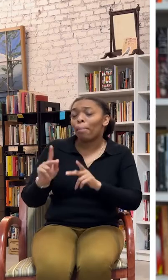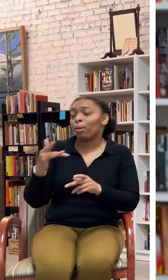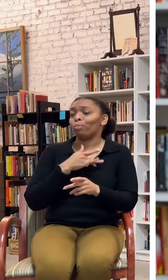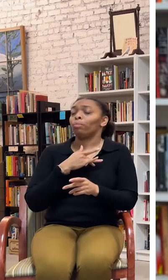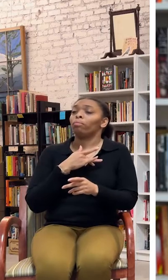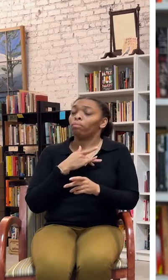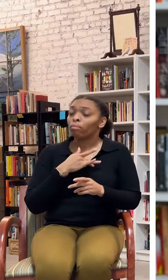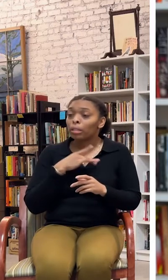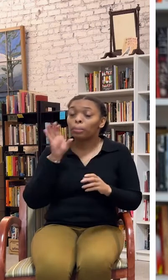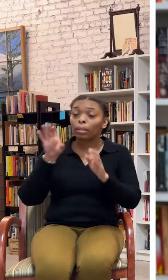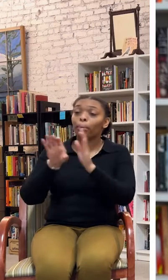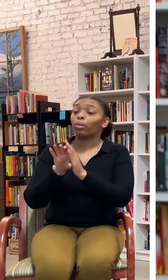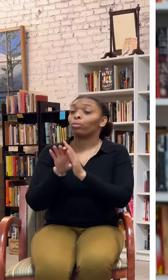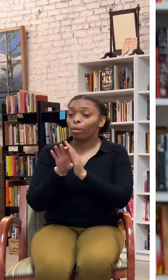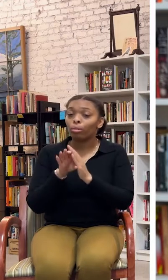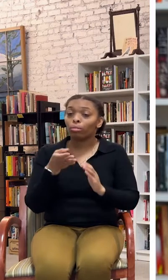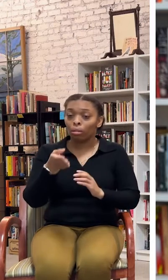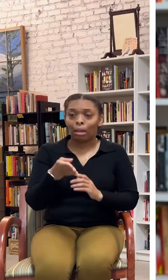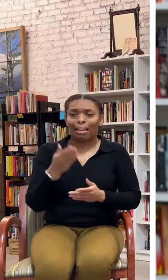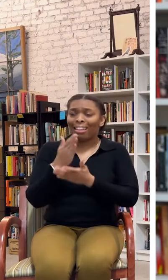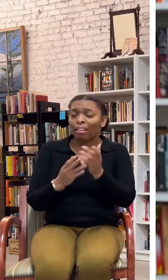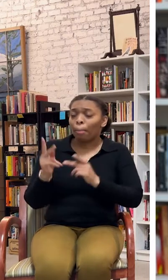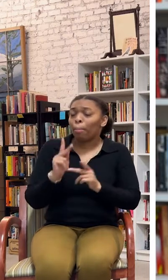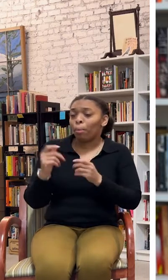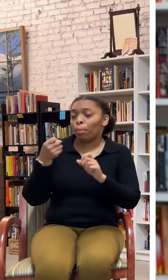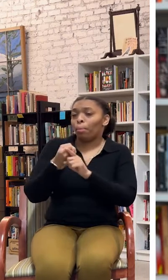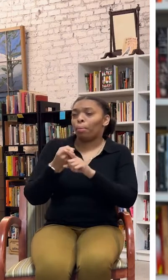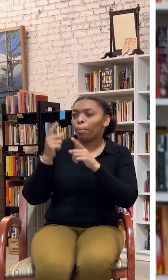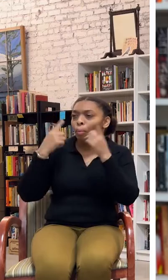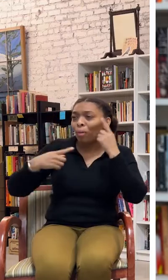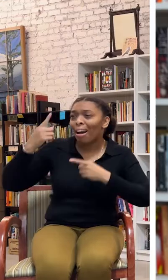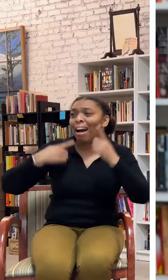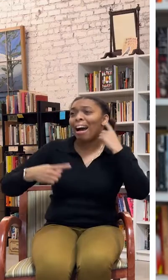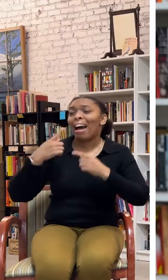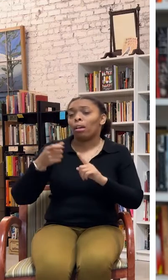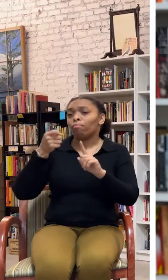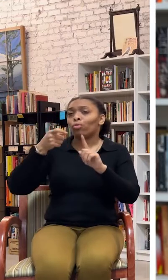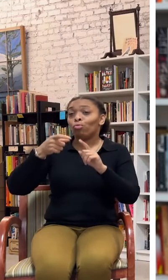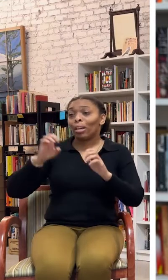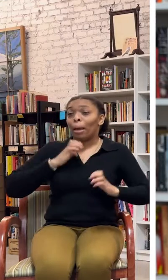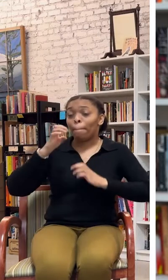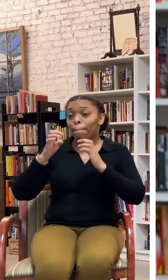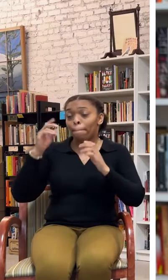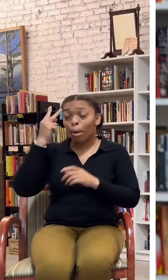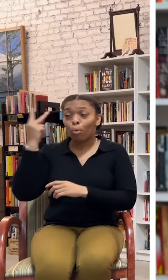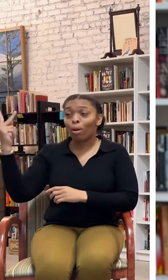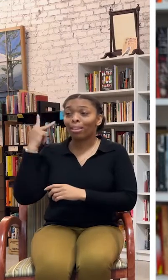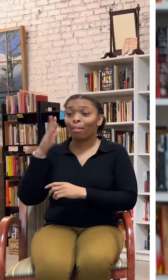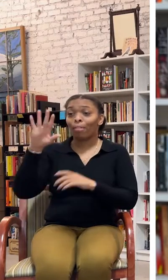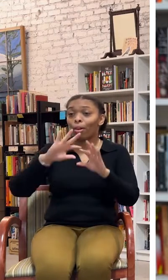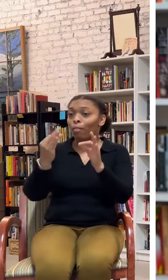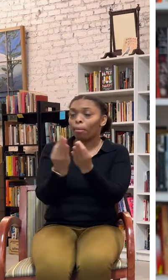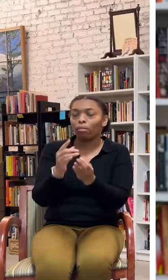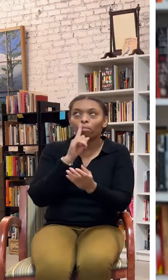been by the images. Some people have been brought to tears. People are saying how it triggered memories of their own families. That's just